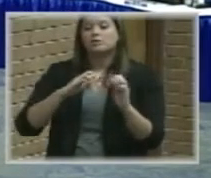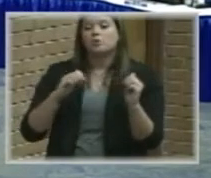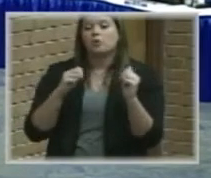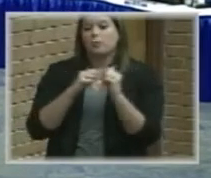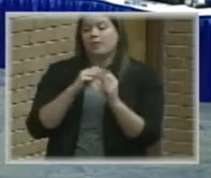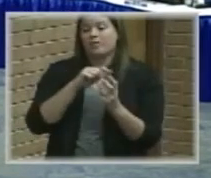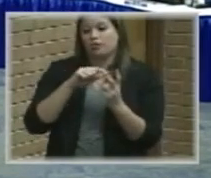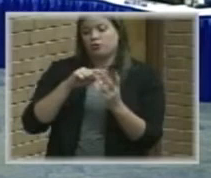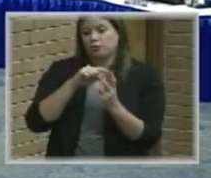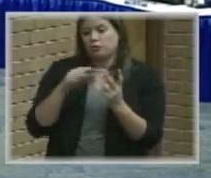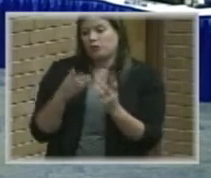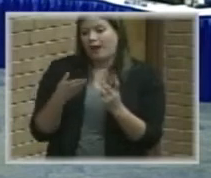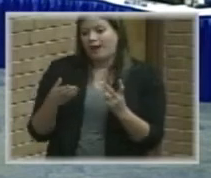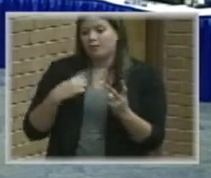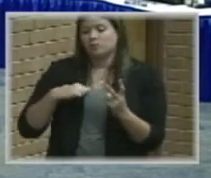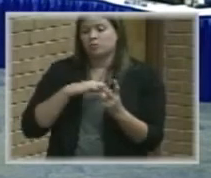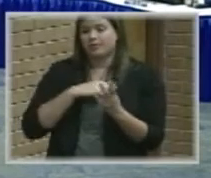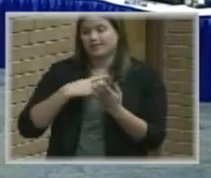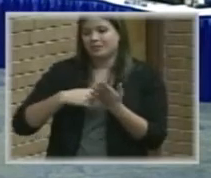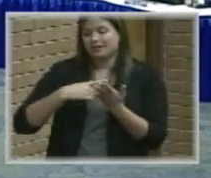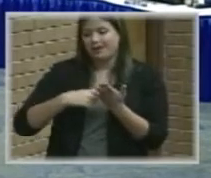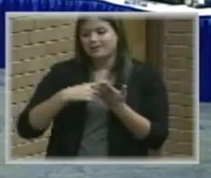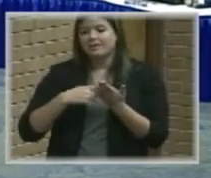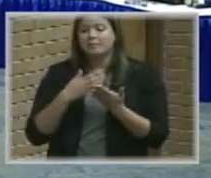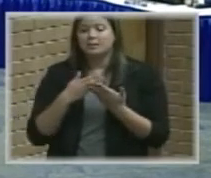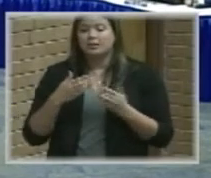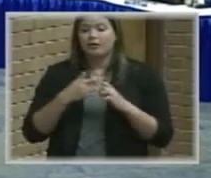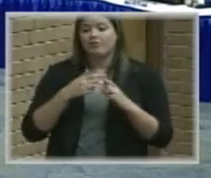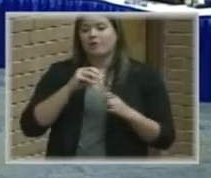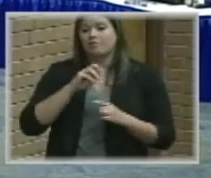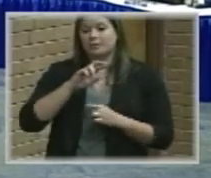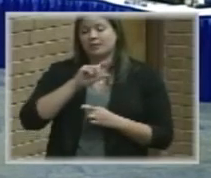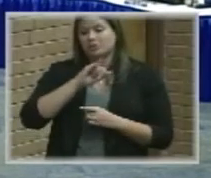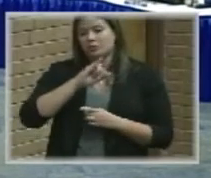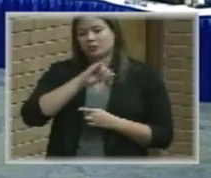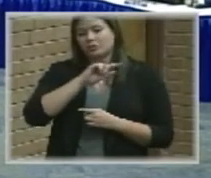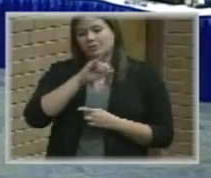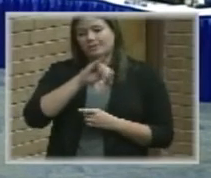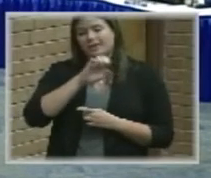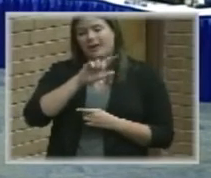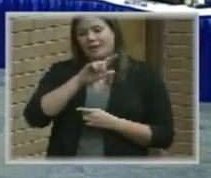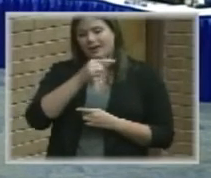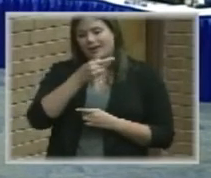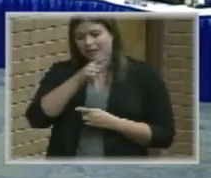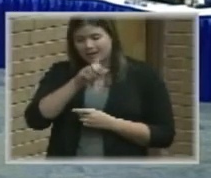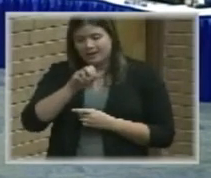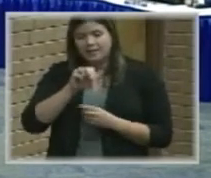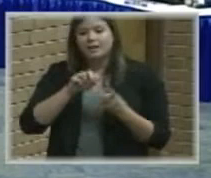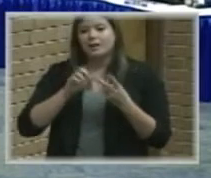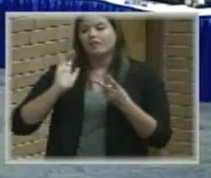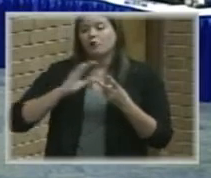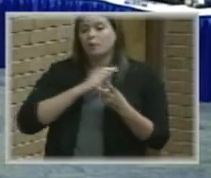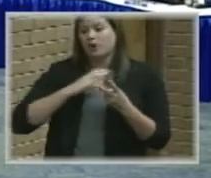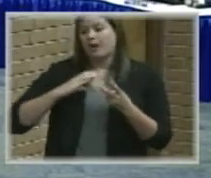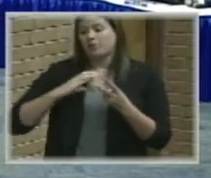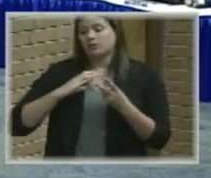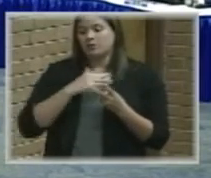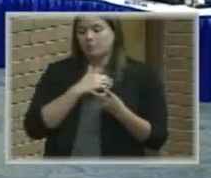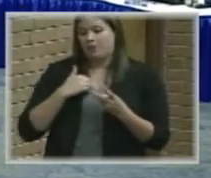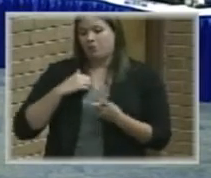two items we discussed, the material from Mr. Zoglin and former council member Tierney's